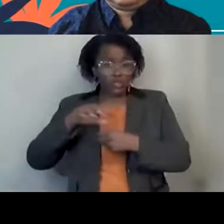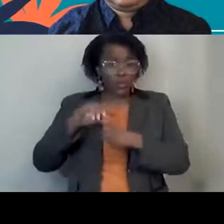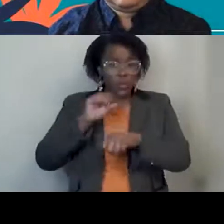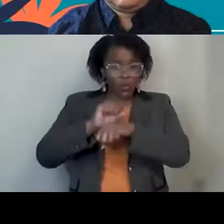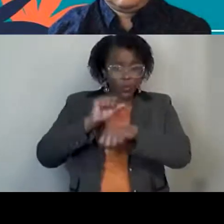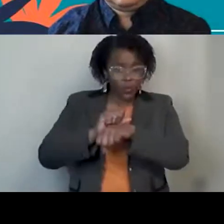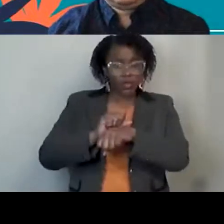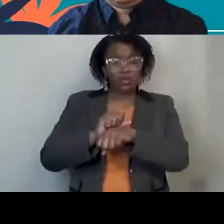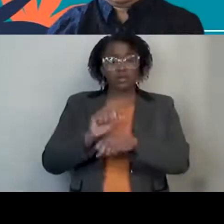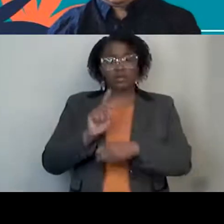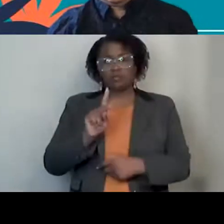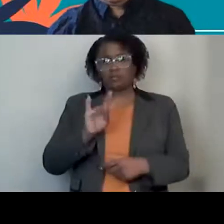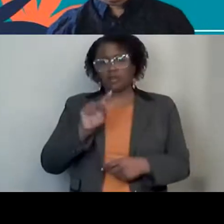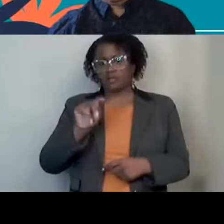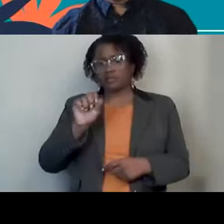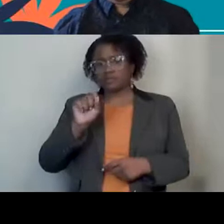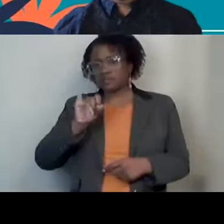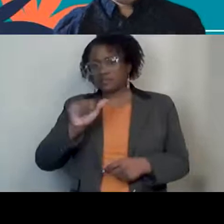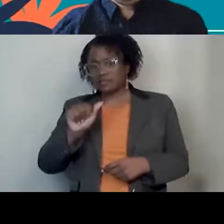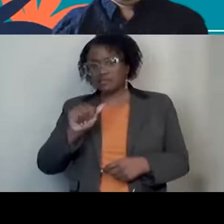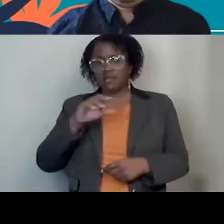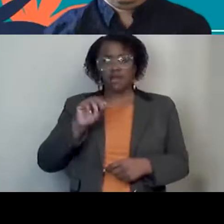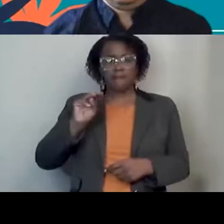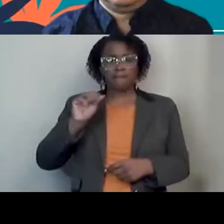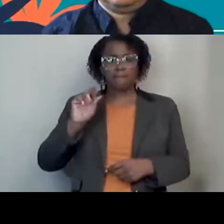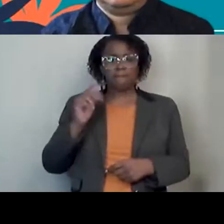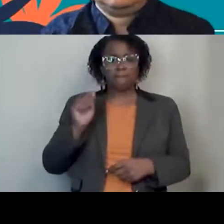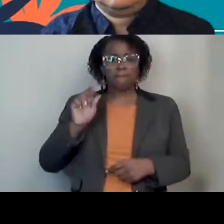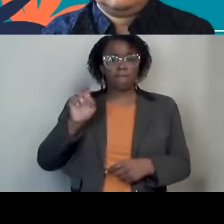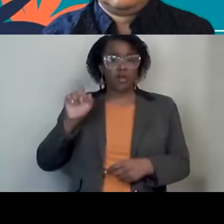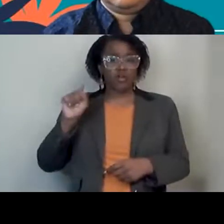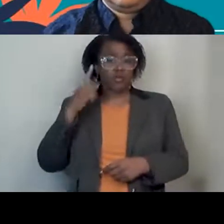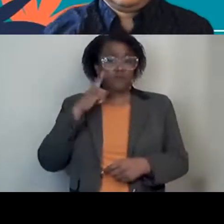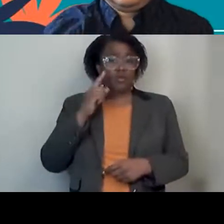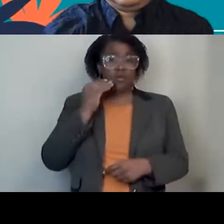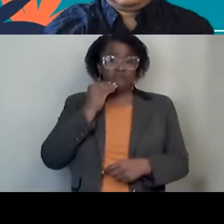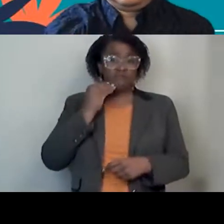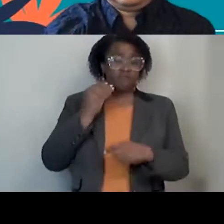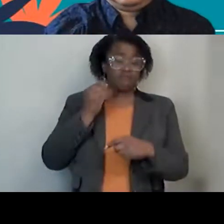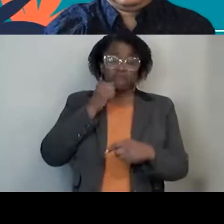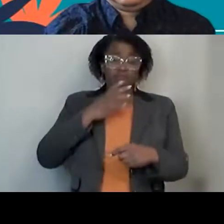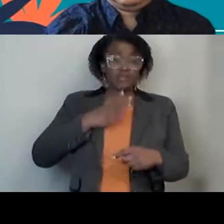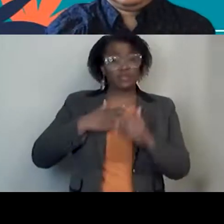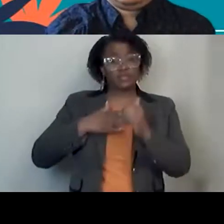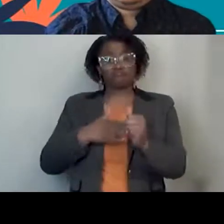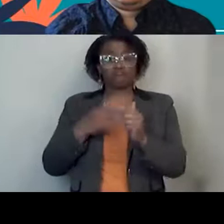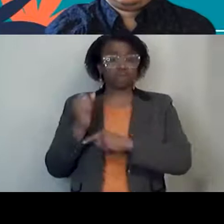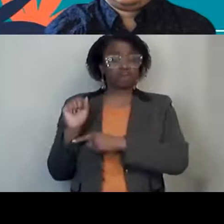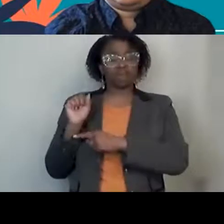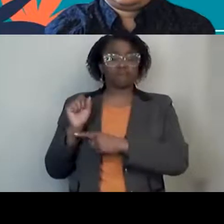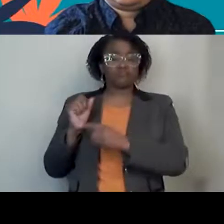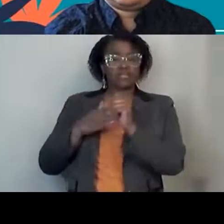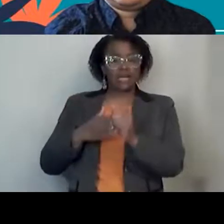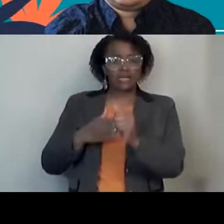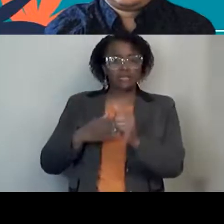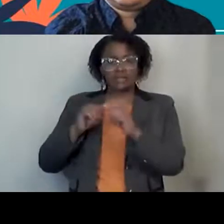by Kitsia and by Margaret for a feminist economy guide it? You have 2 minutes to answer this first